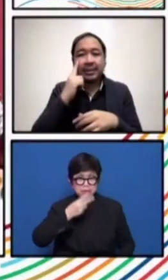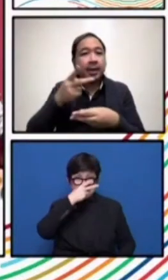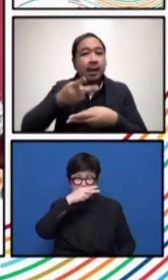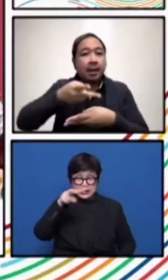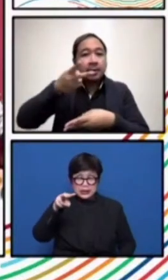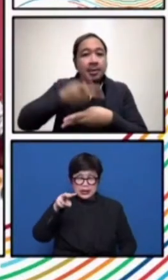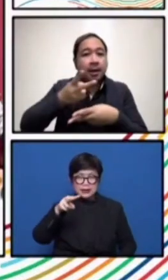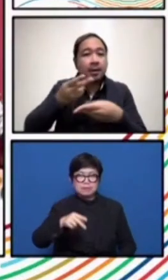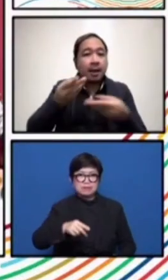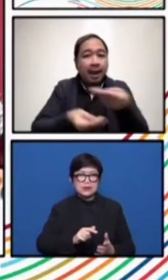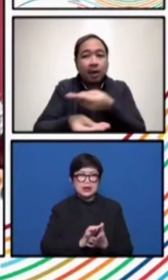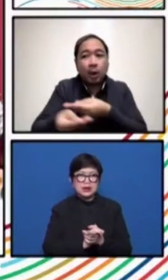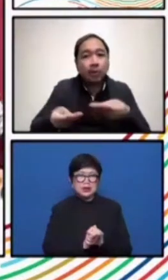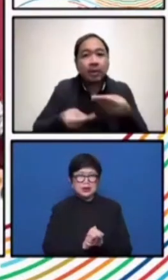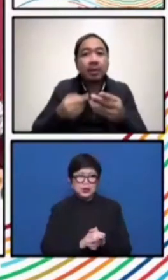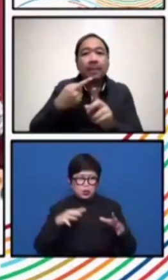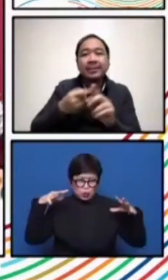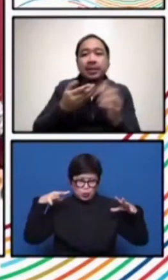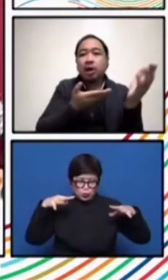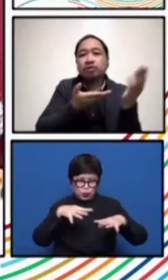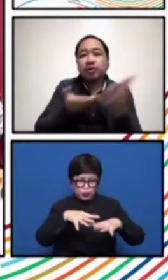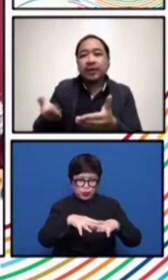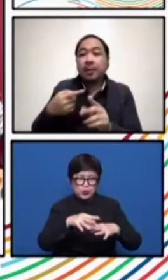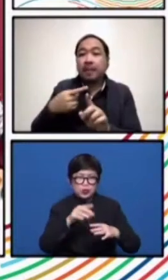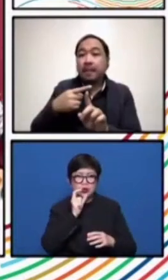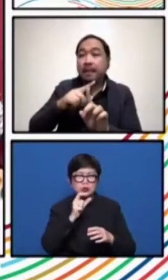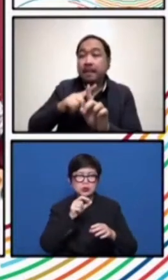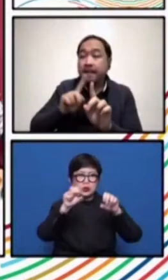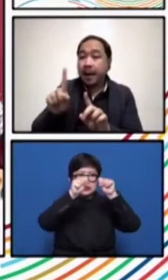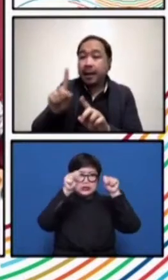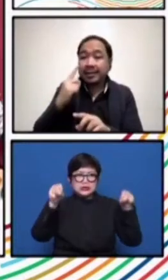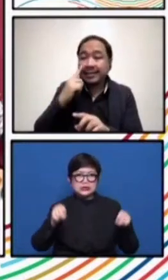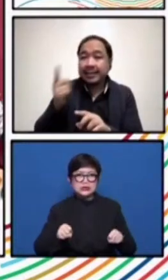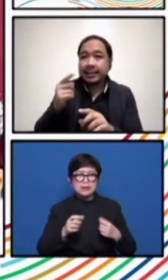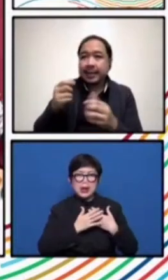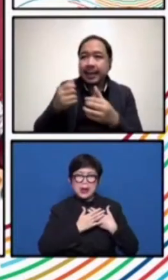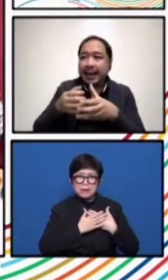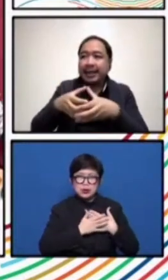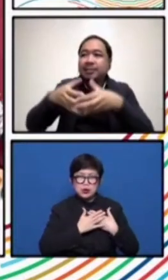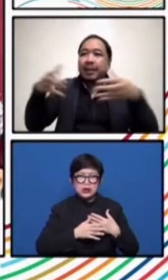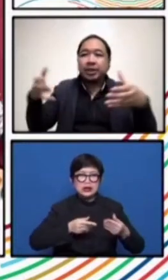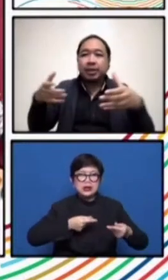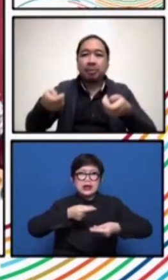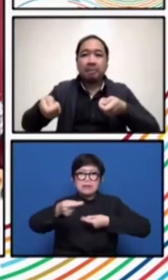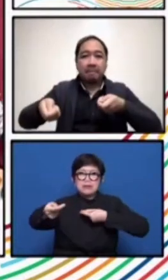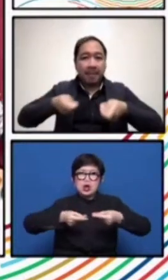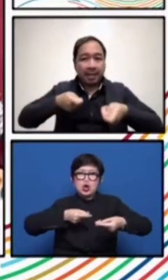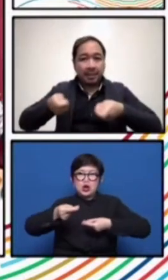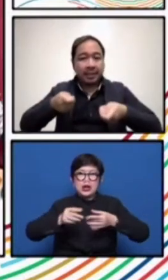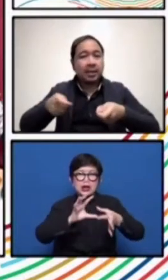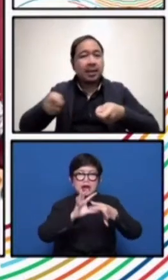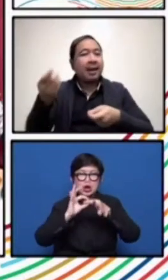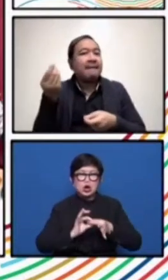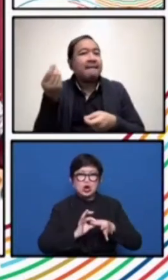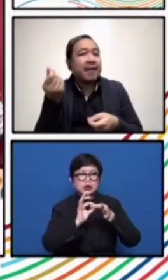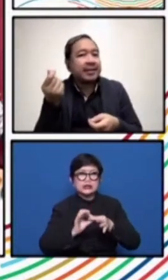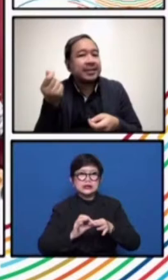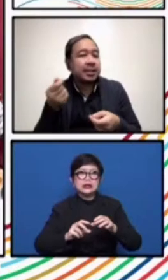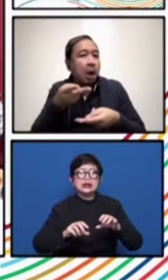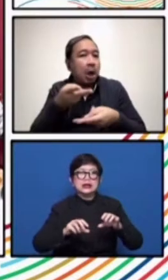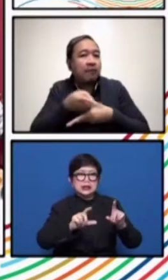services the issues you outline on expansion Improvement management stakeholder coordination and financing of care services